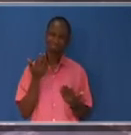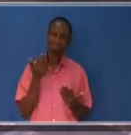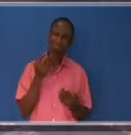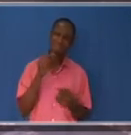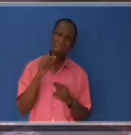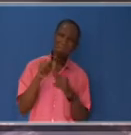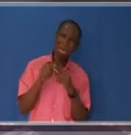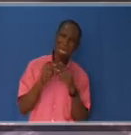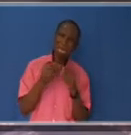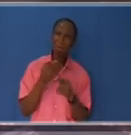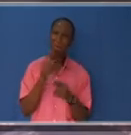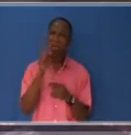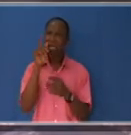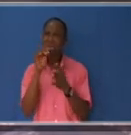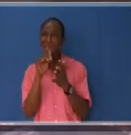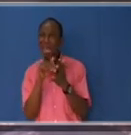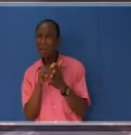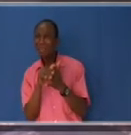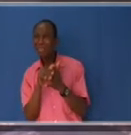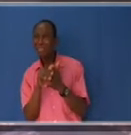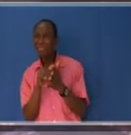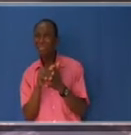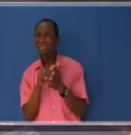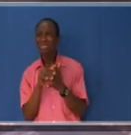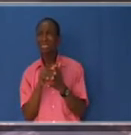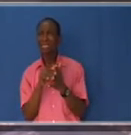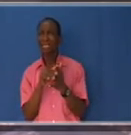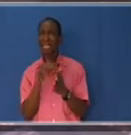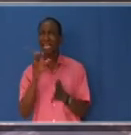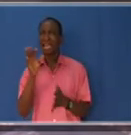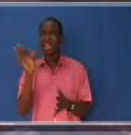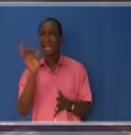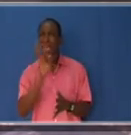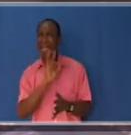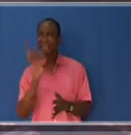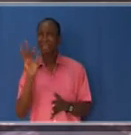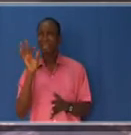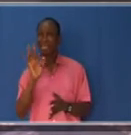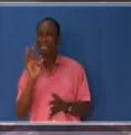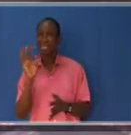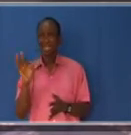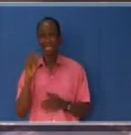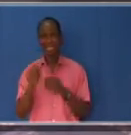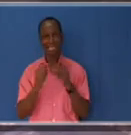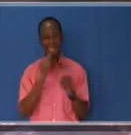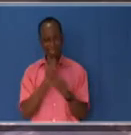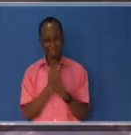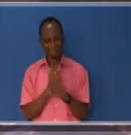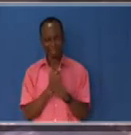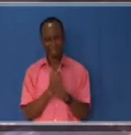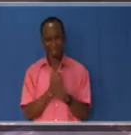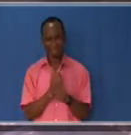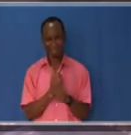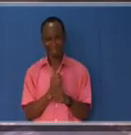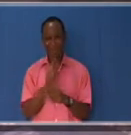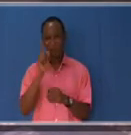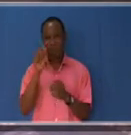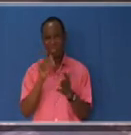apim aham kron eduo wot eduo kron anase eduo wotwe